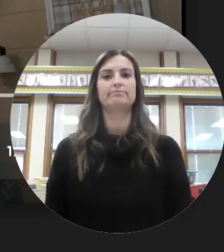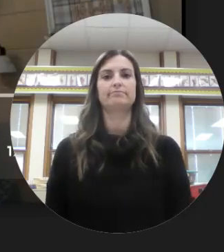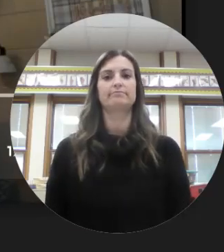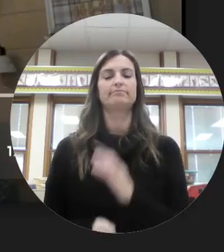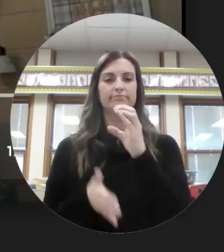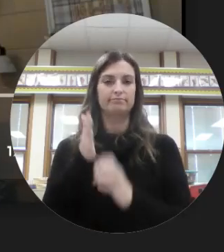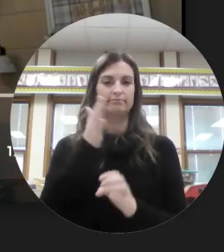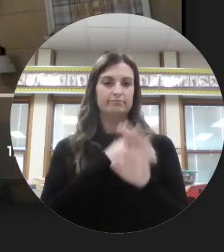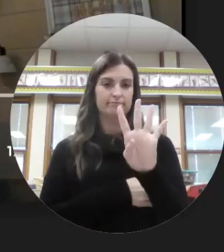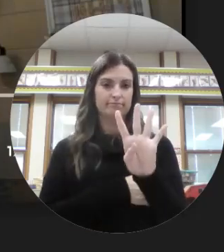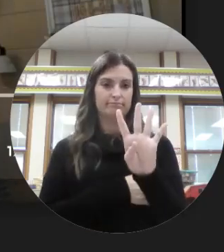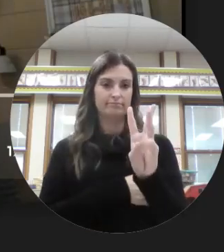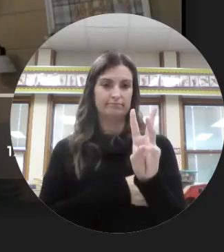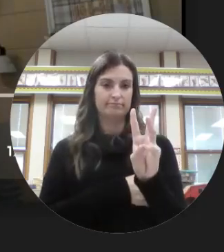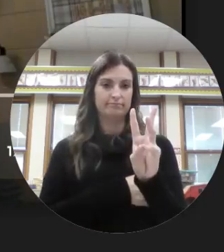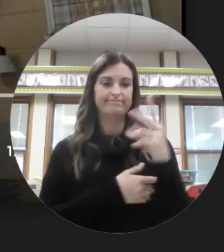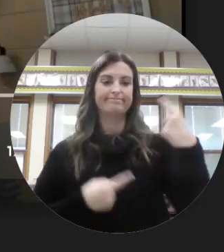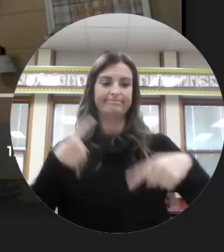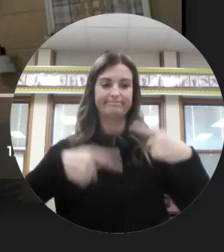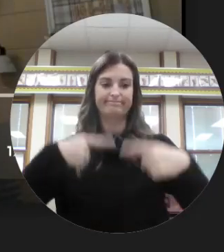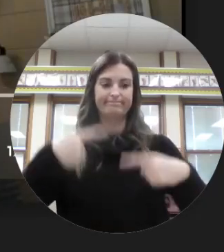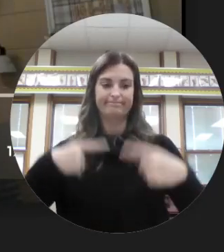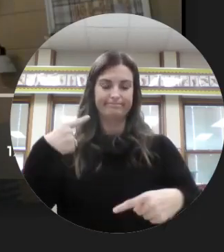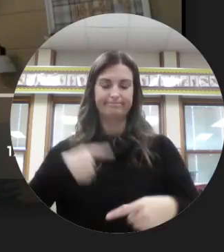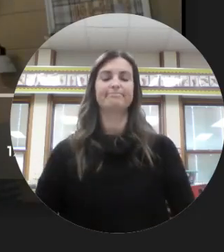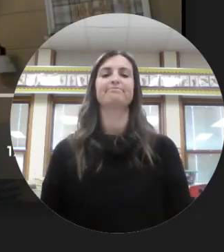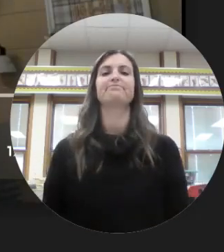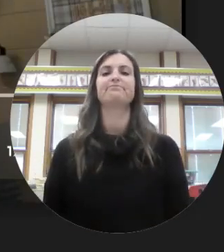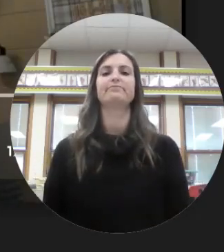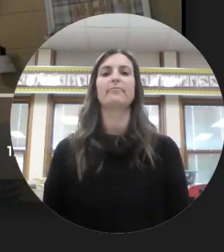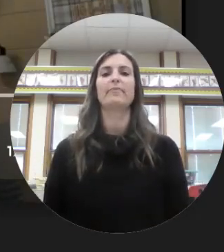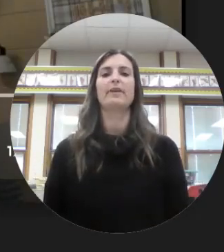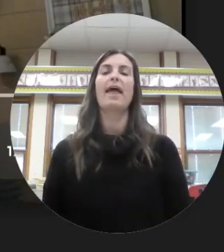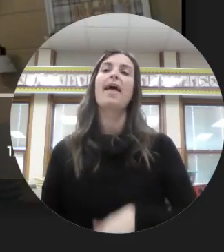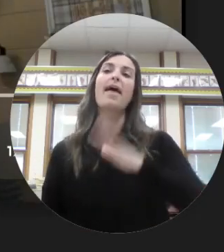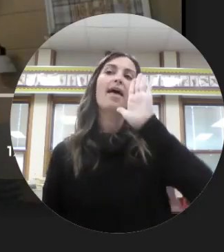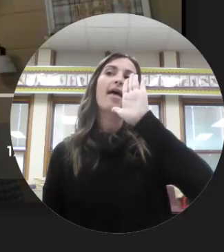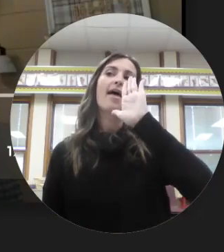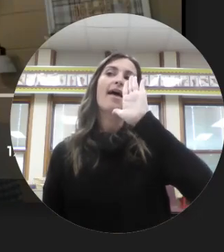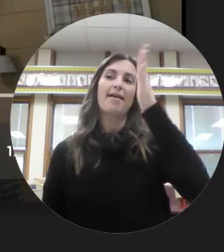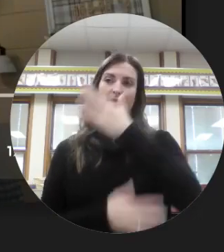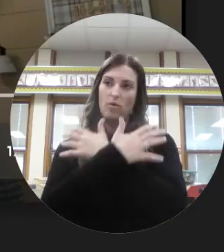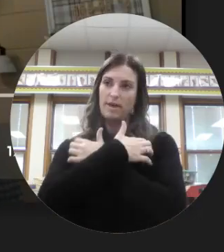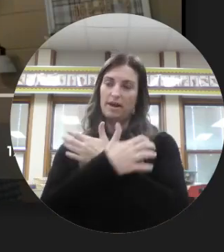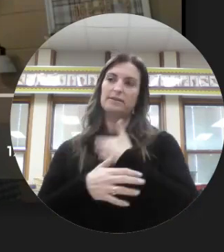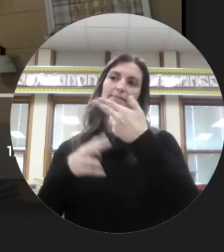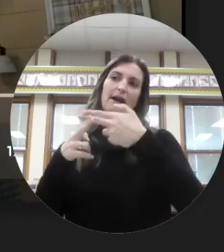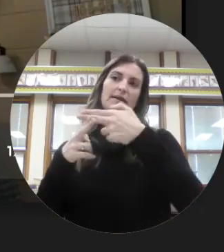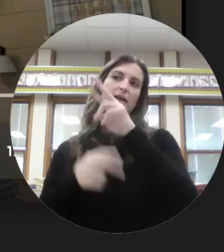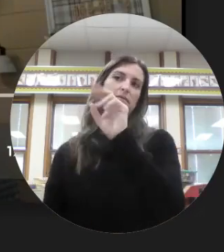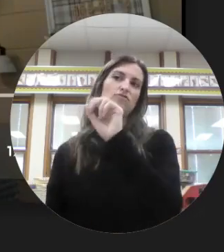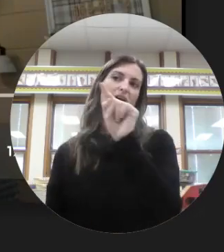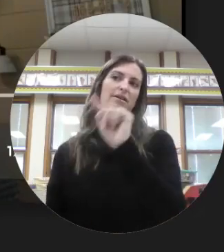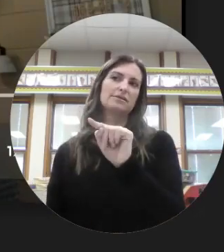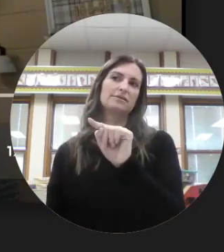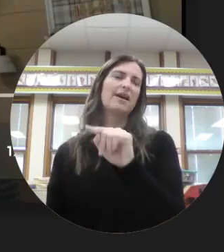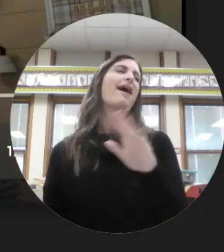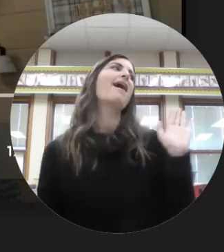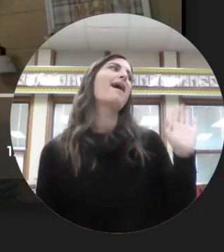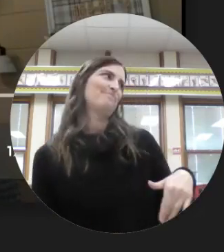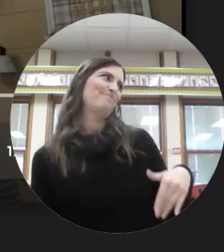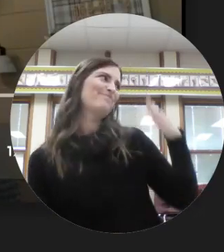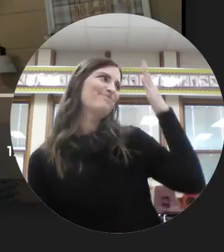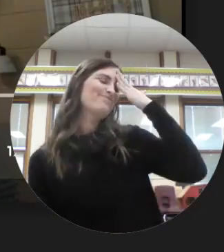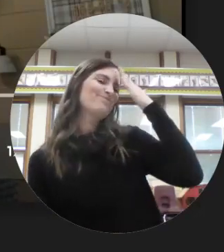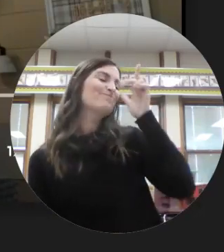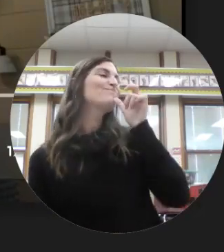Chapter 46, The Fight. Hello, bears. My name is Roz. Oh, we know who you are, said the sister bear,